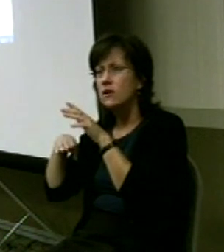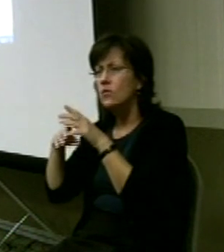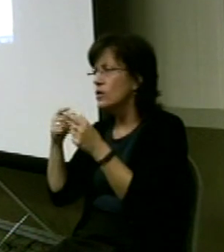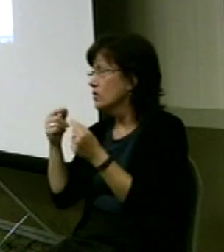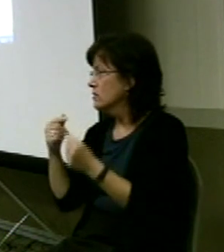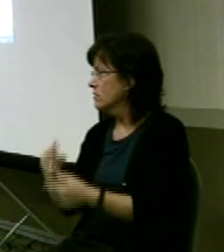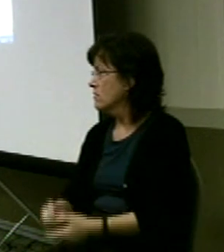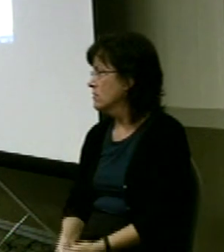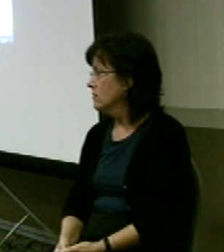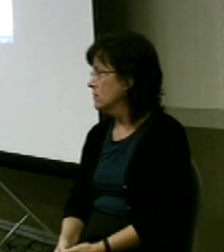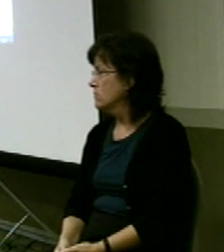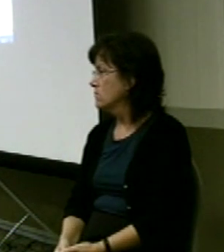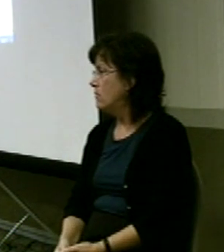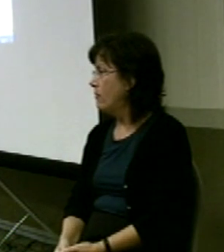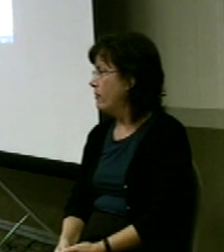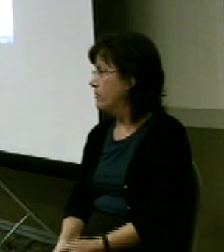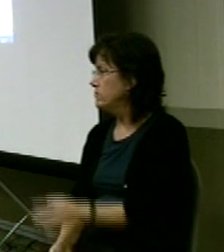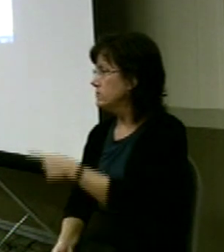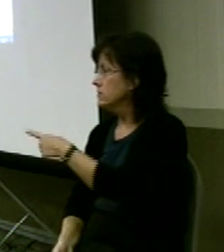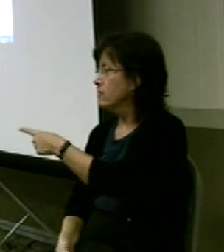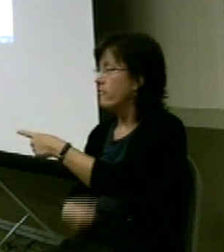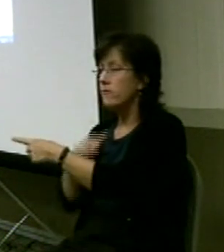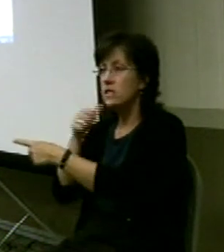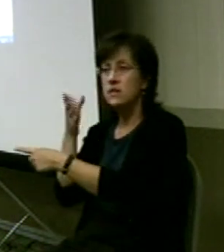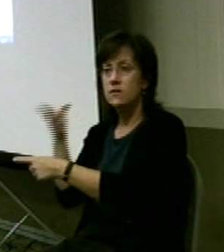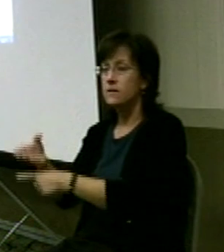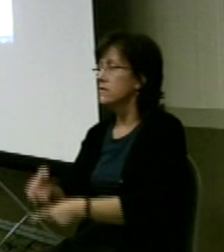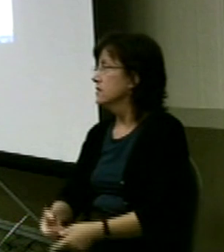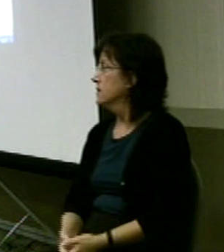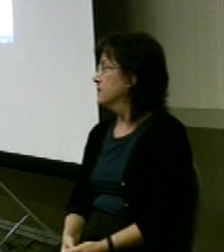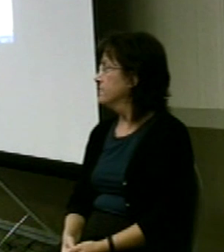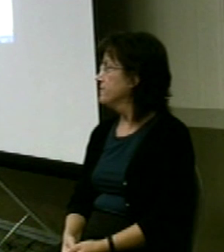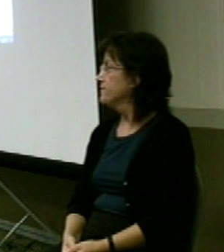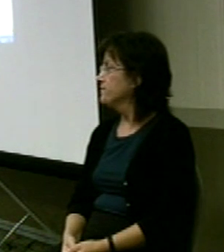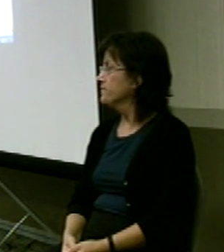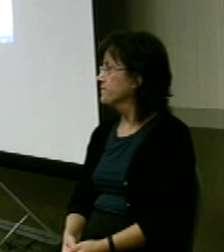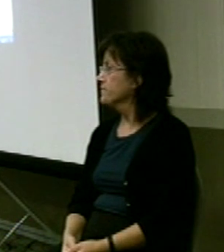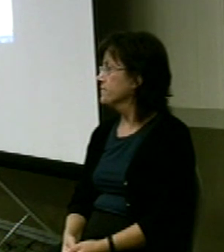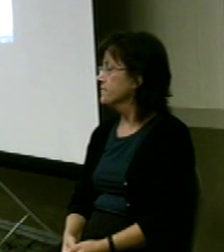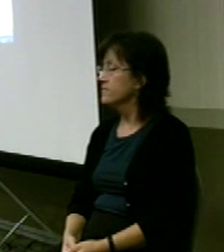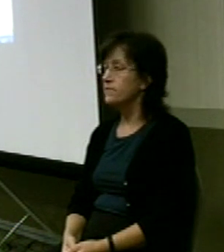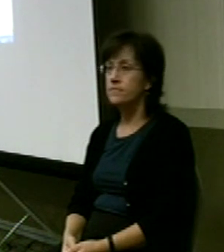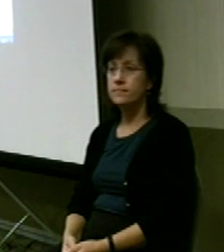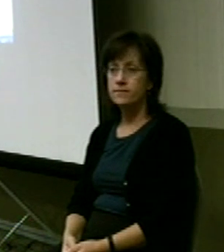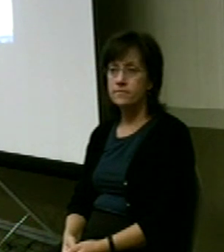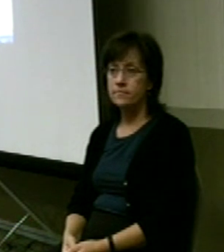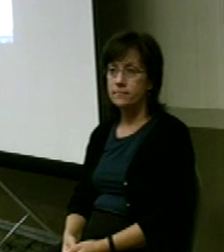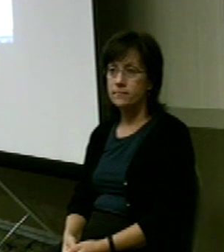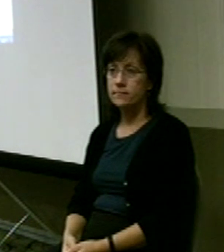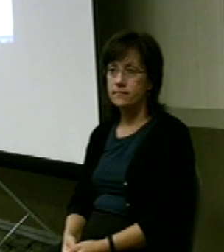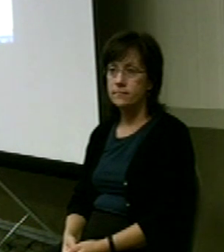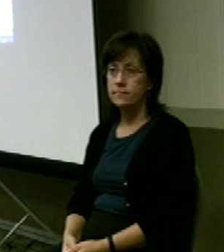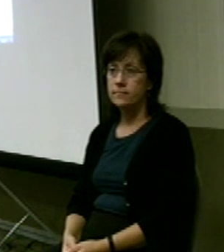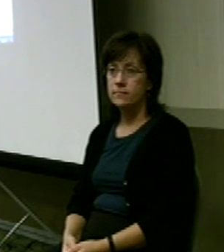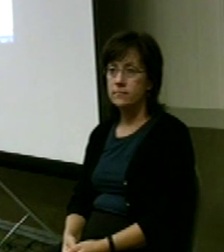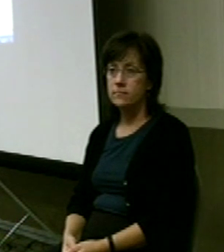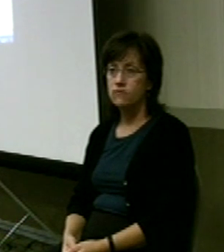them? Can you scroll up? Yeah, she's doing that and they're not showing. You don't see the tabs at the bottom?